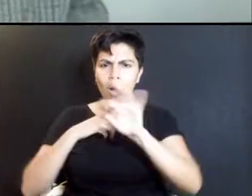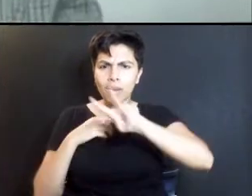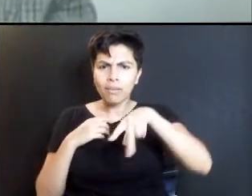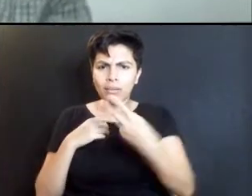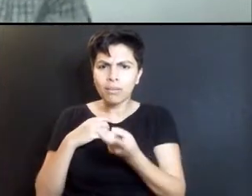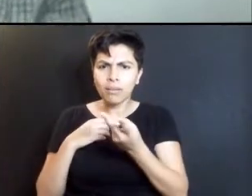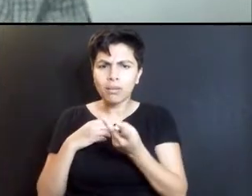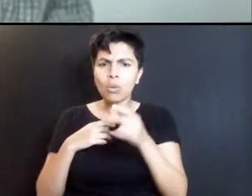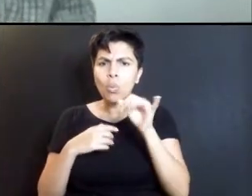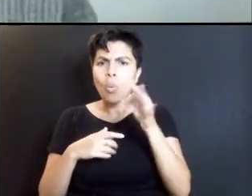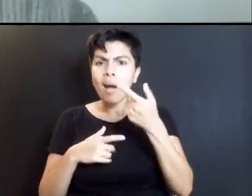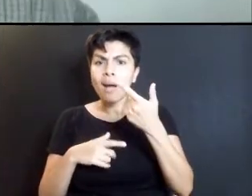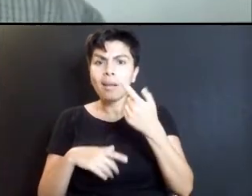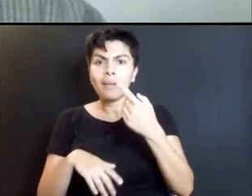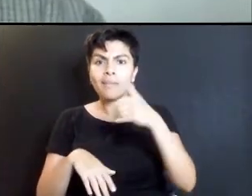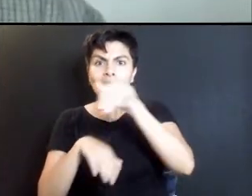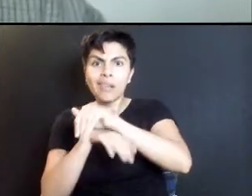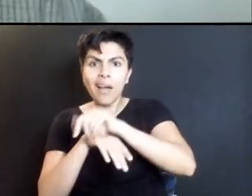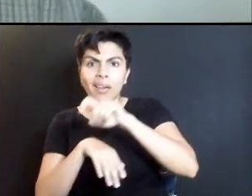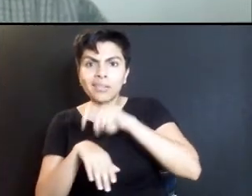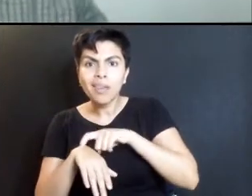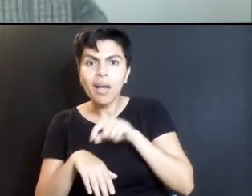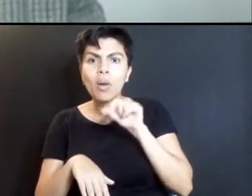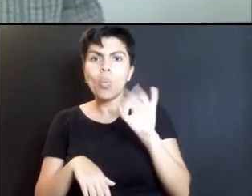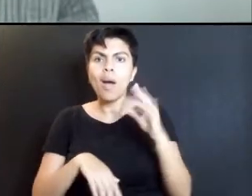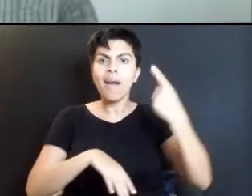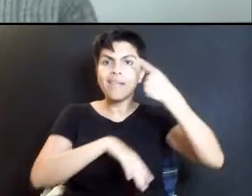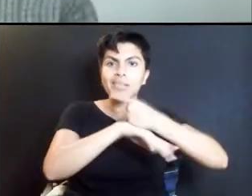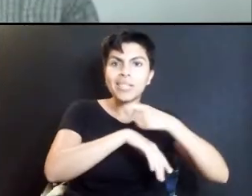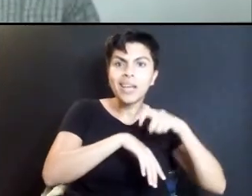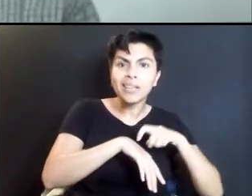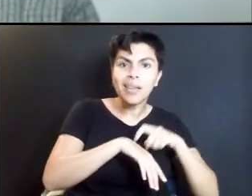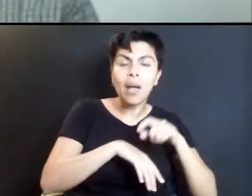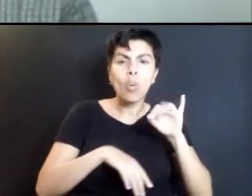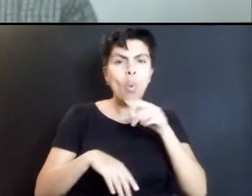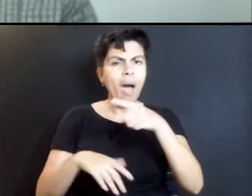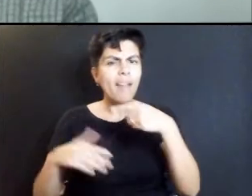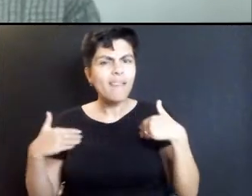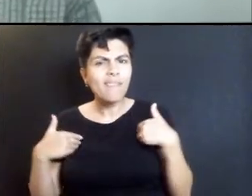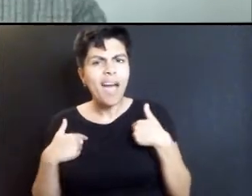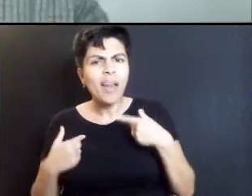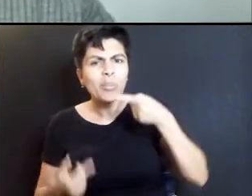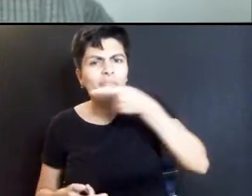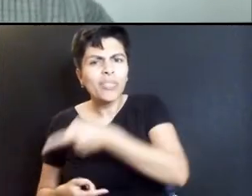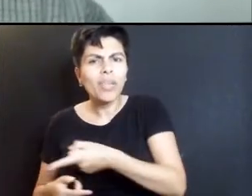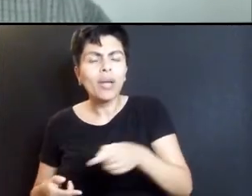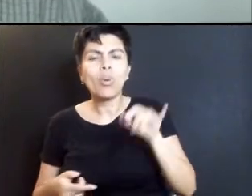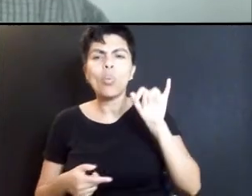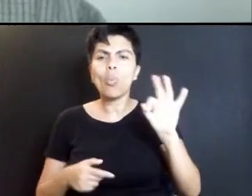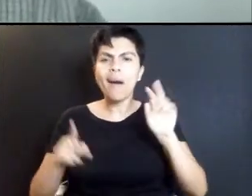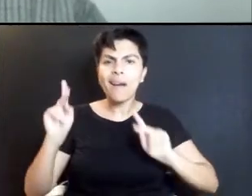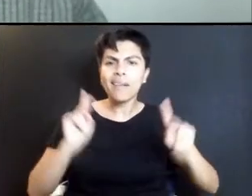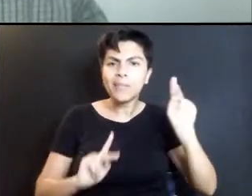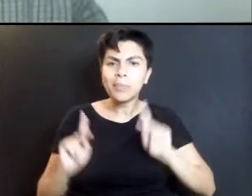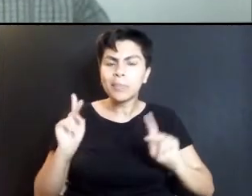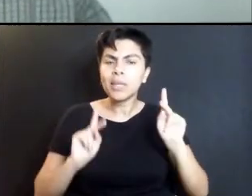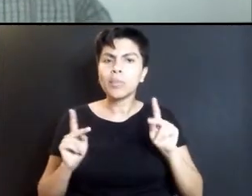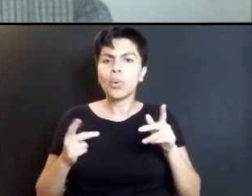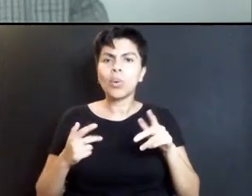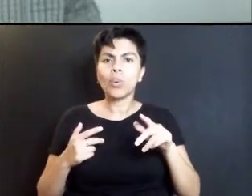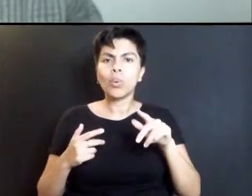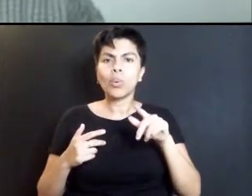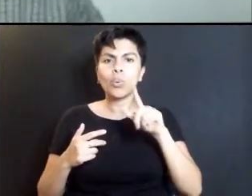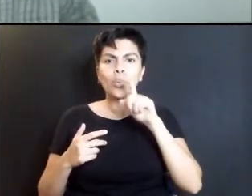if it was night? What if it was day? What if there were animals around? What if there were people